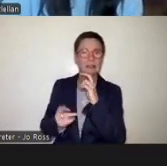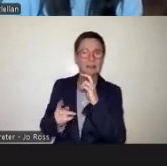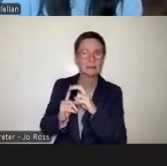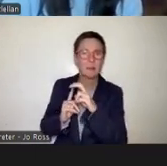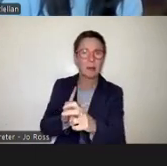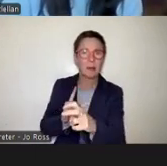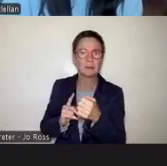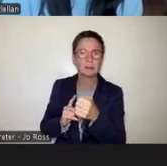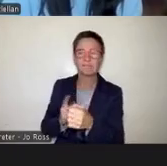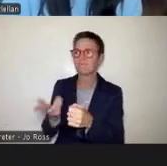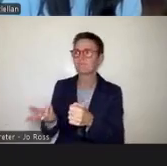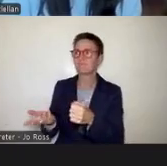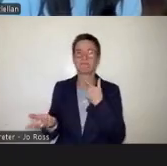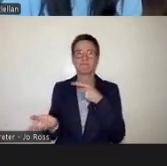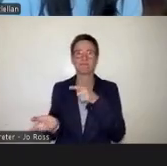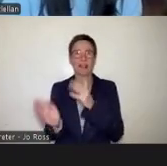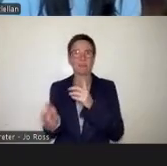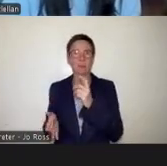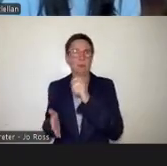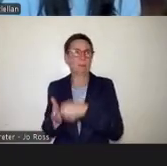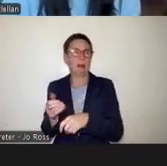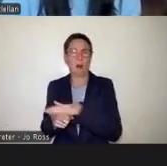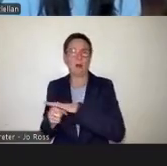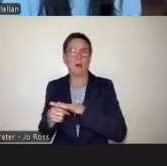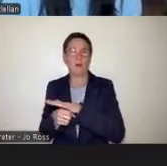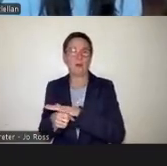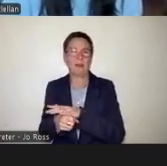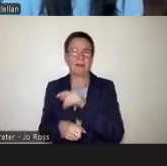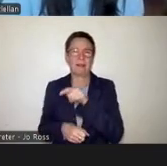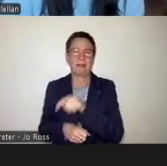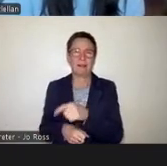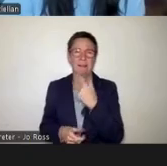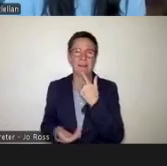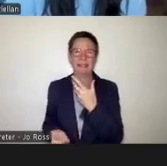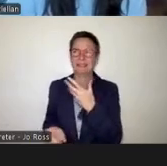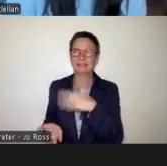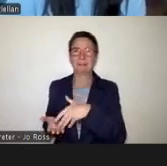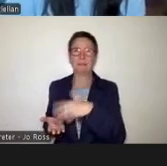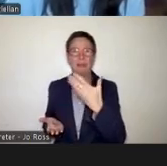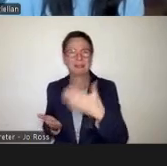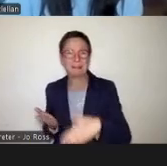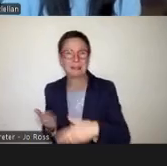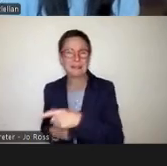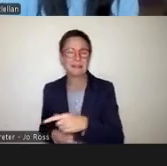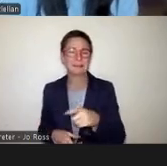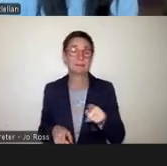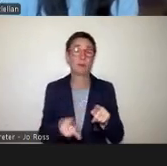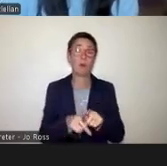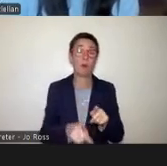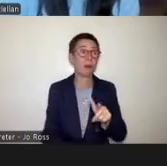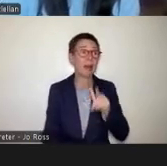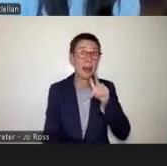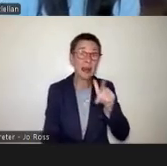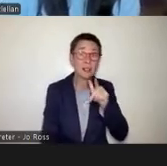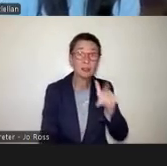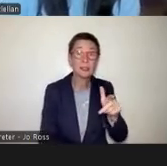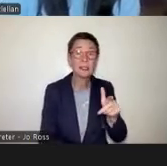That's one small example. There are also things such as the electric tariffs, the prepaid meters compared to direct